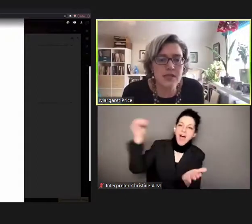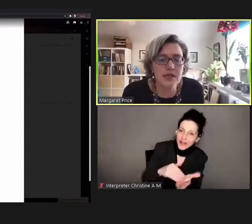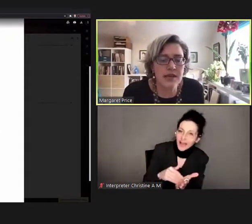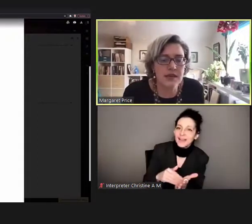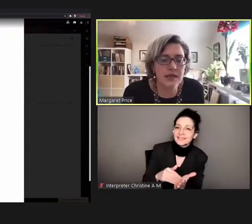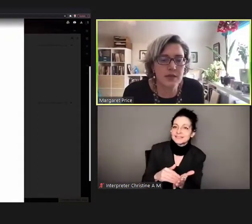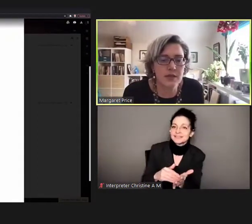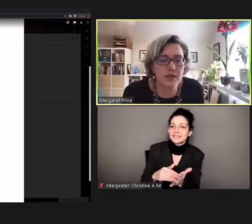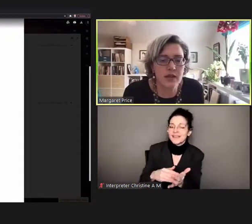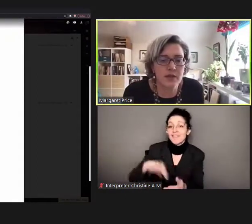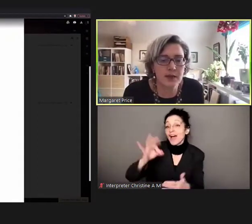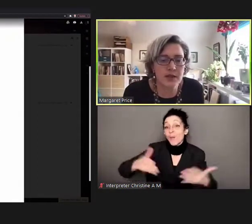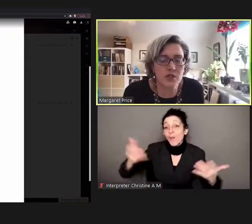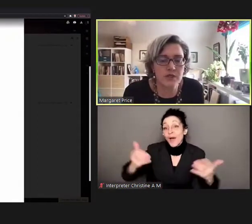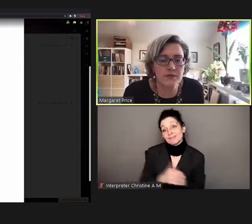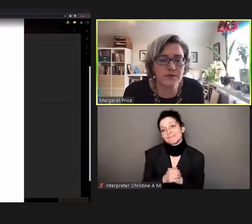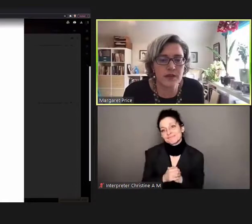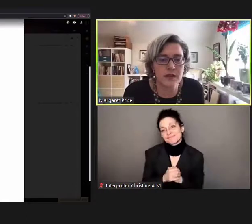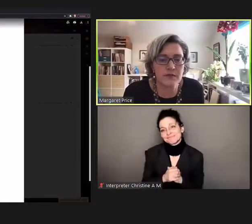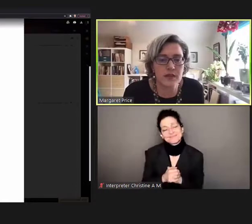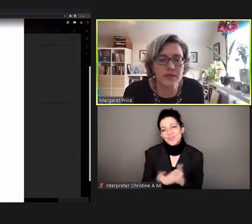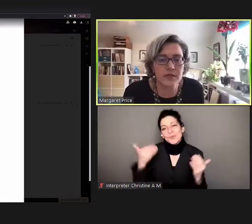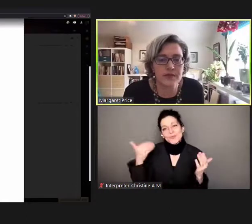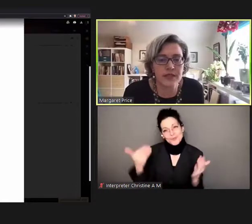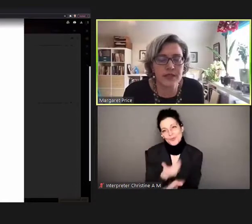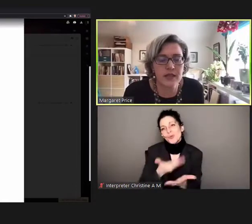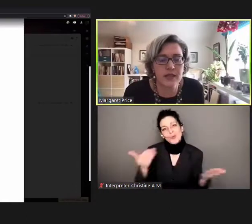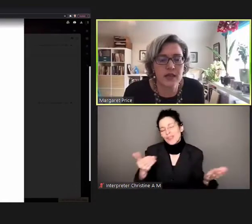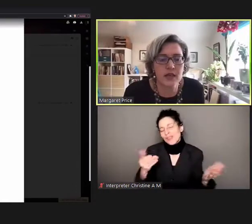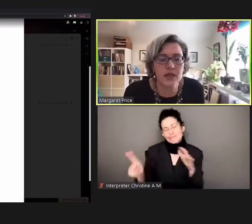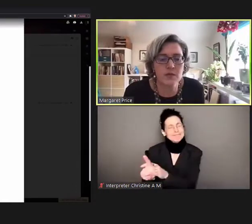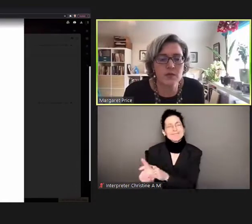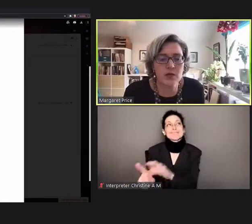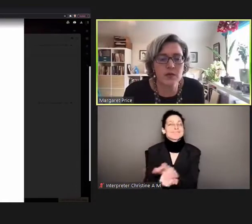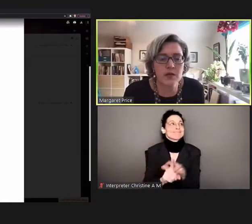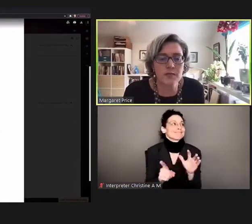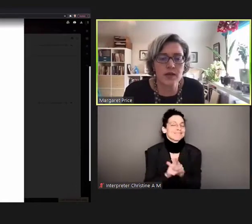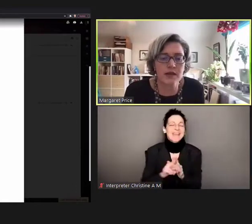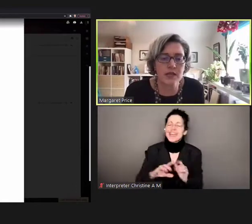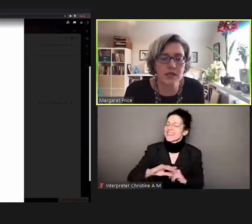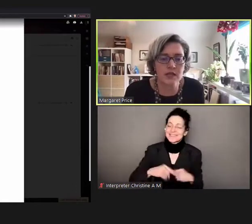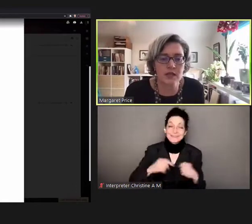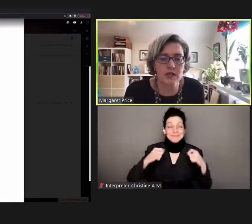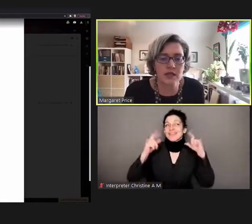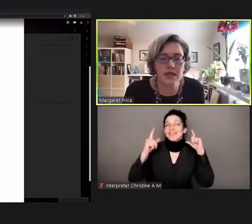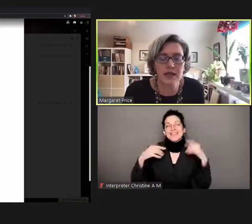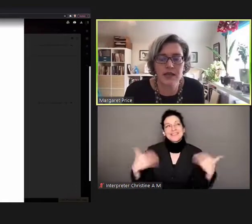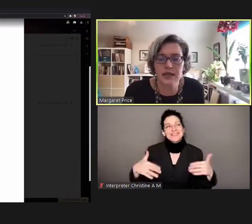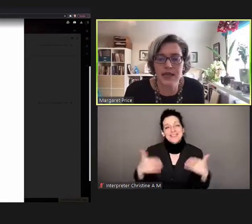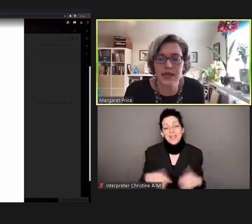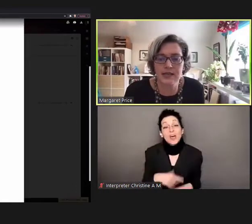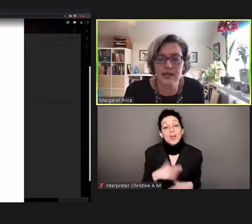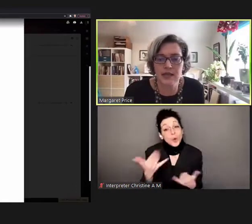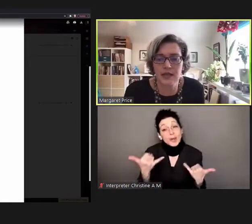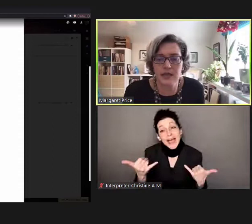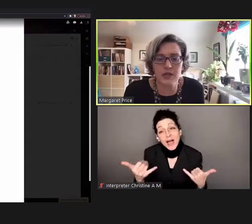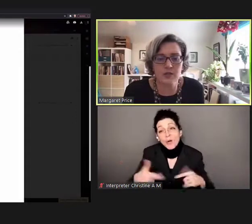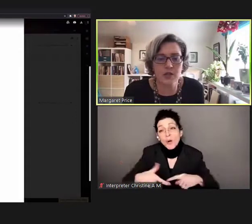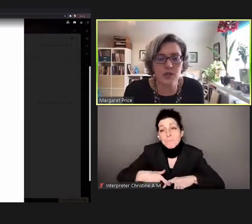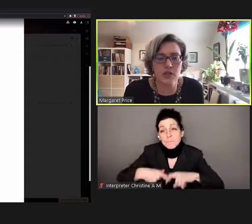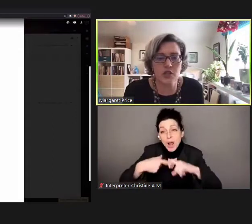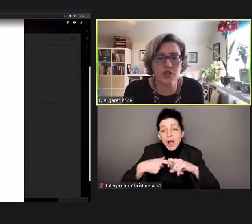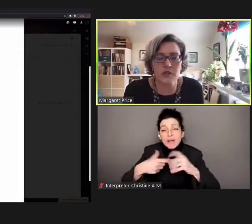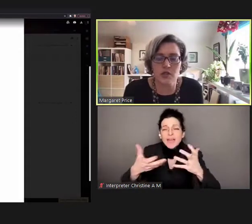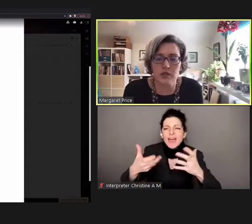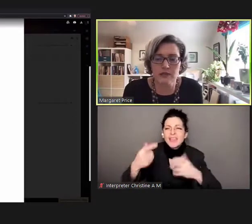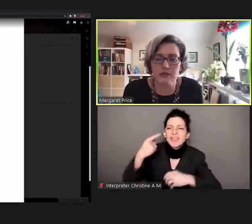Six and seven, I'm going to talk about just very, very briefly. So I want to pause here and ask, Karen, would